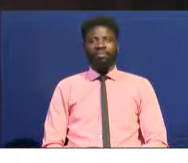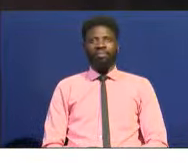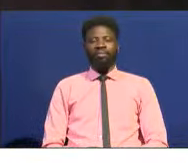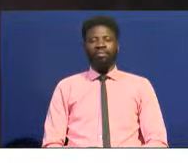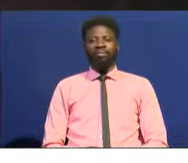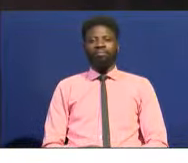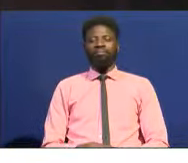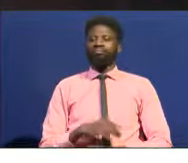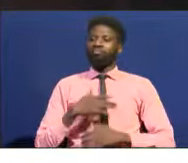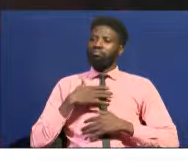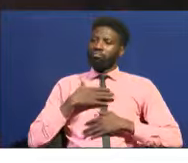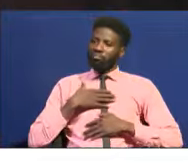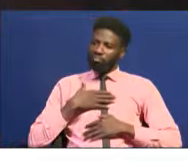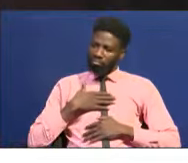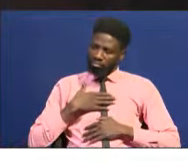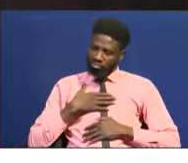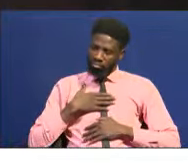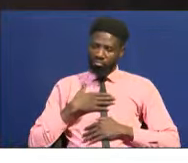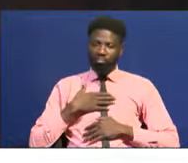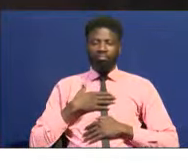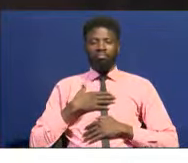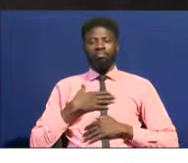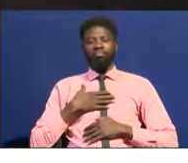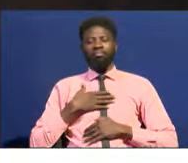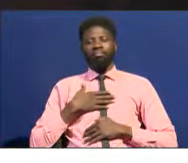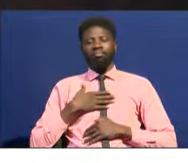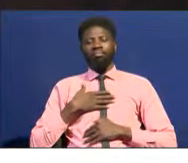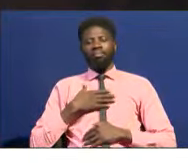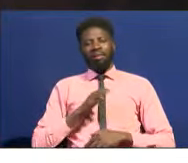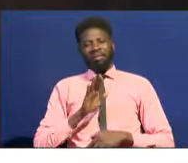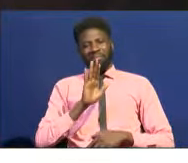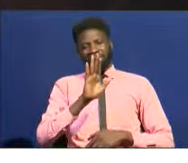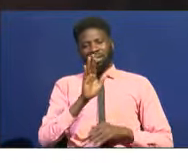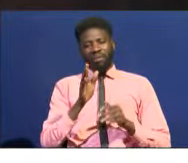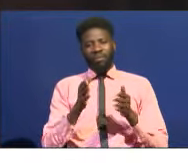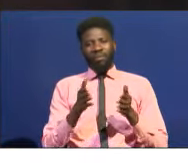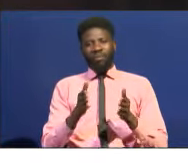Your Excellency, it is a specimen of your leadership that even